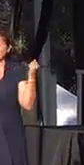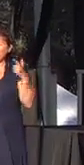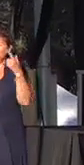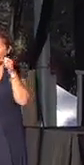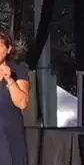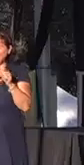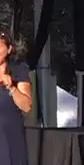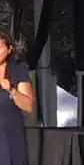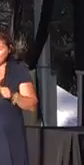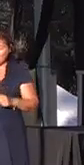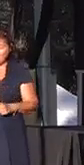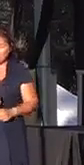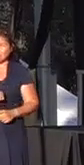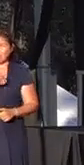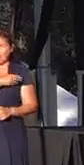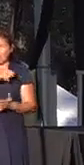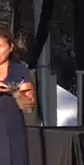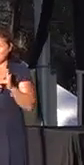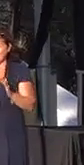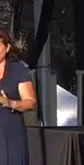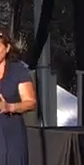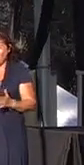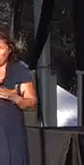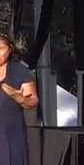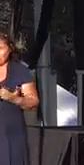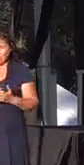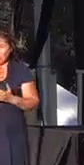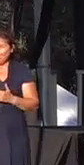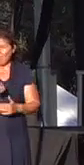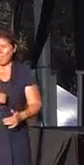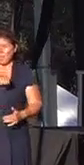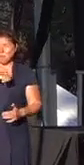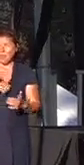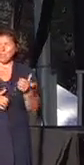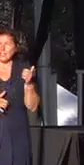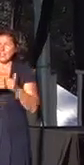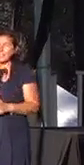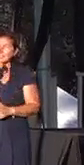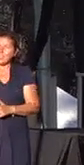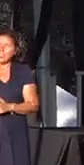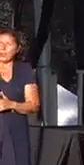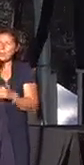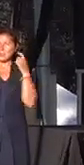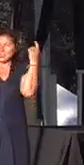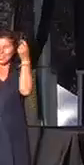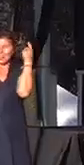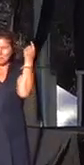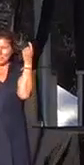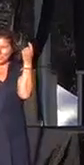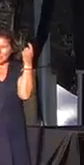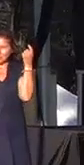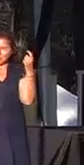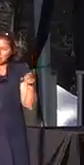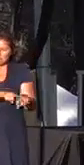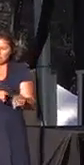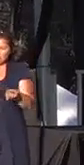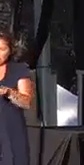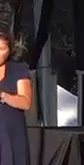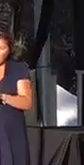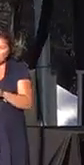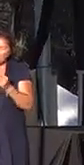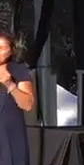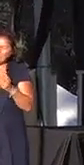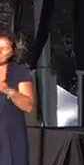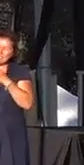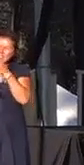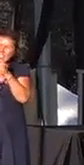remember that this Pride, what the meaning of Pride really is, because Pride is most definitely not just a celebration, but rather the culmination of decades